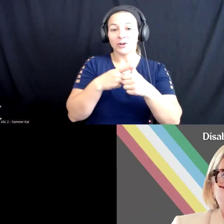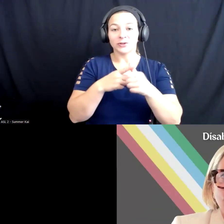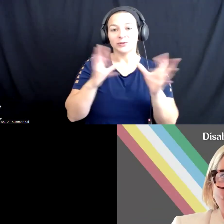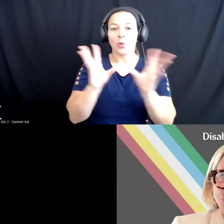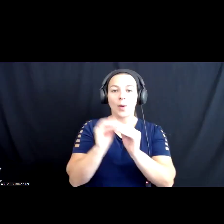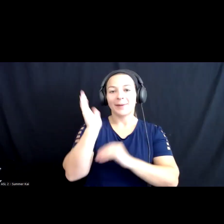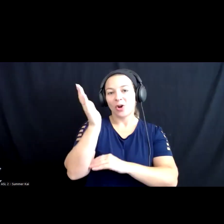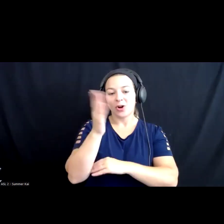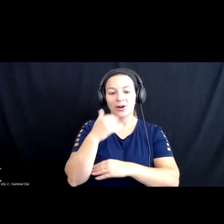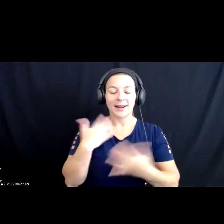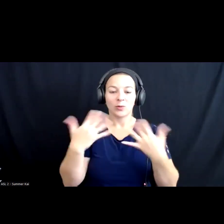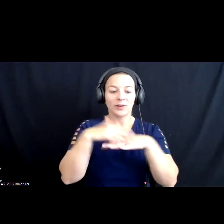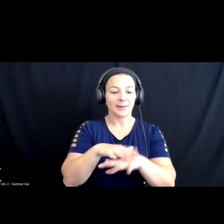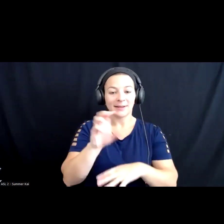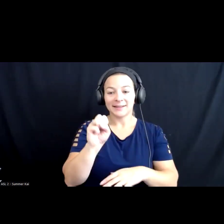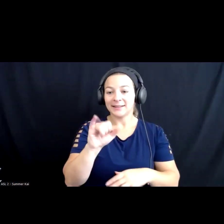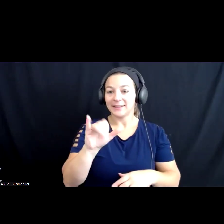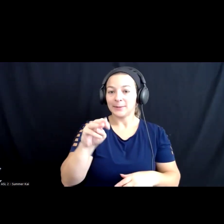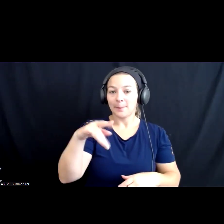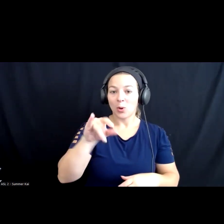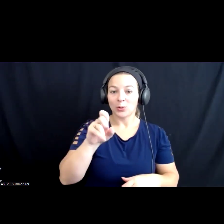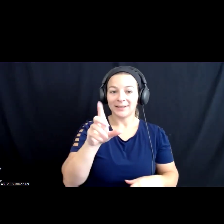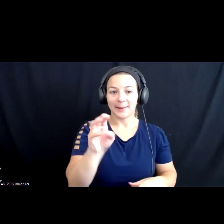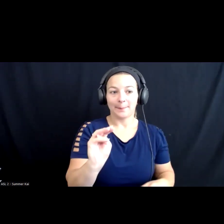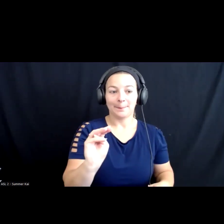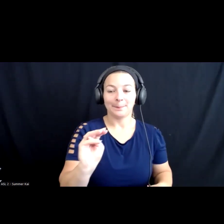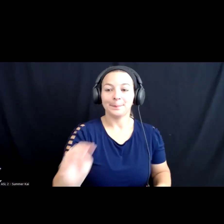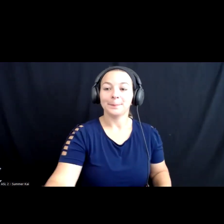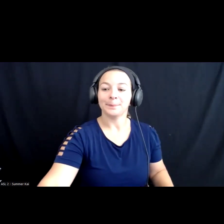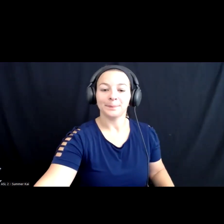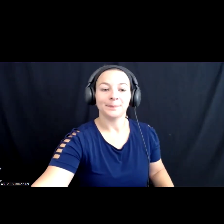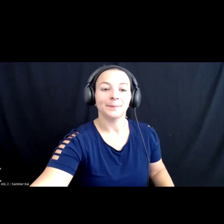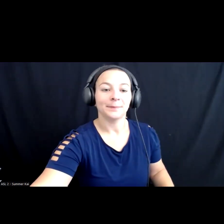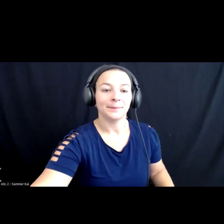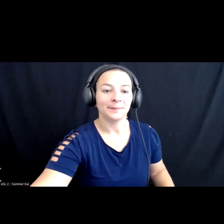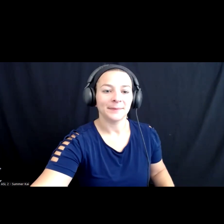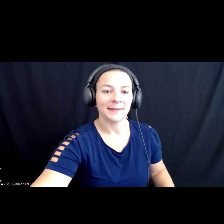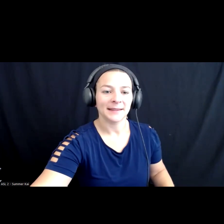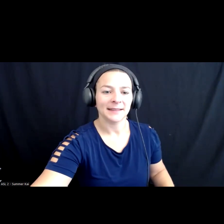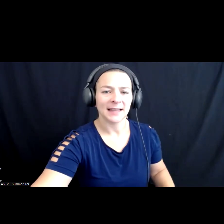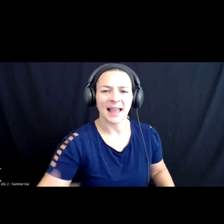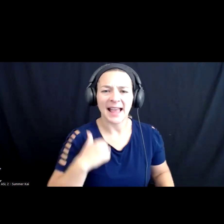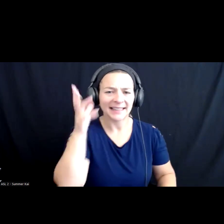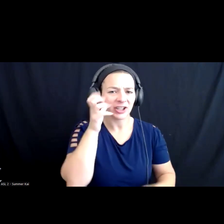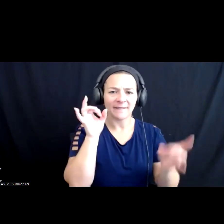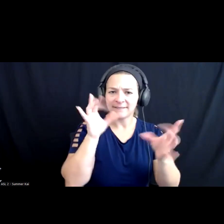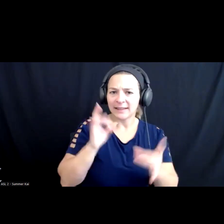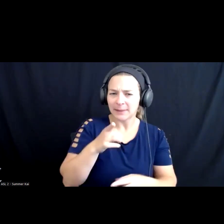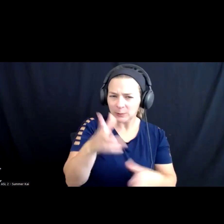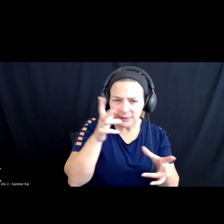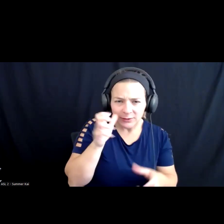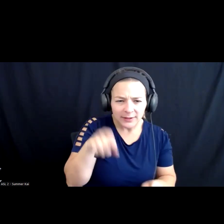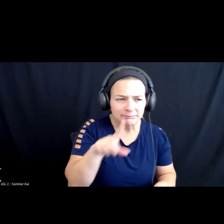symposium. You hearing okay? Okay. I'm hearing a little feedback. I don't know if others hear that as well.